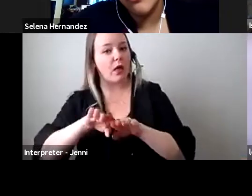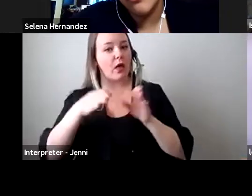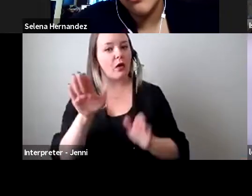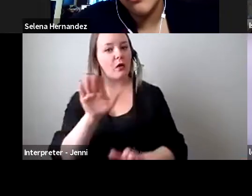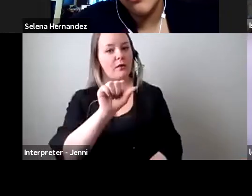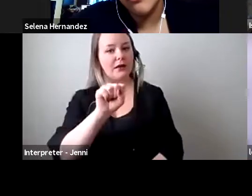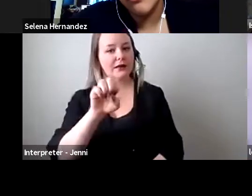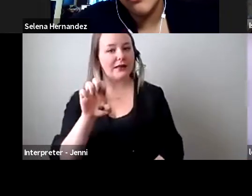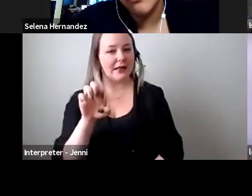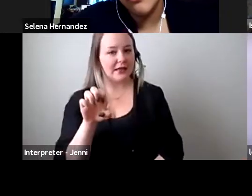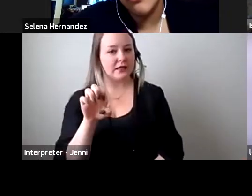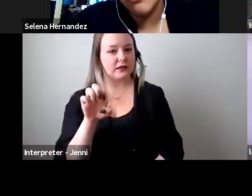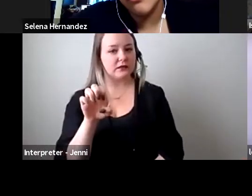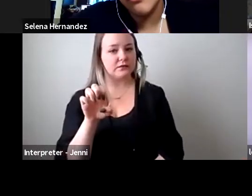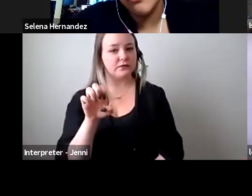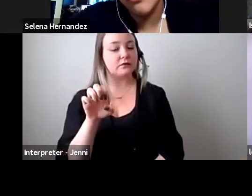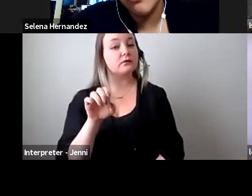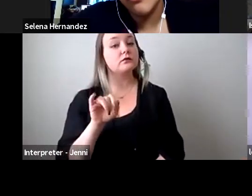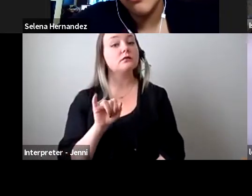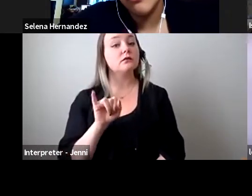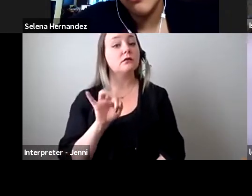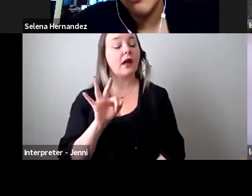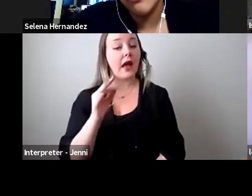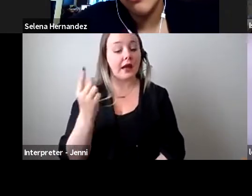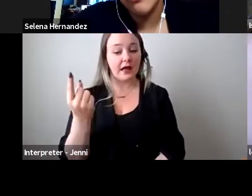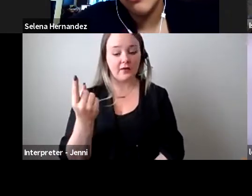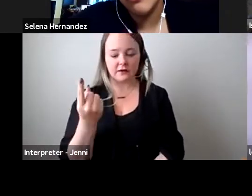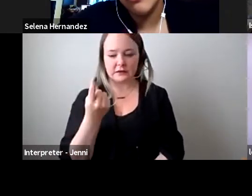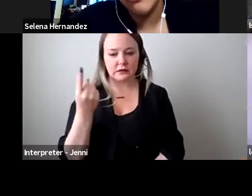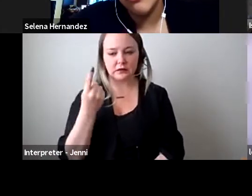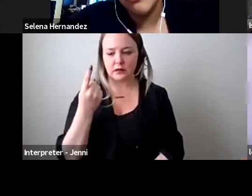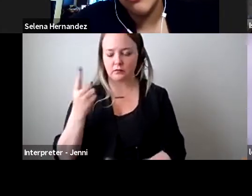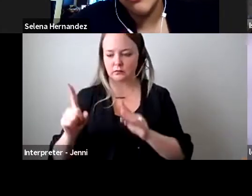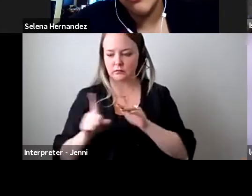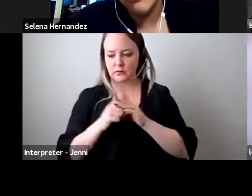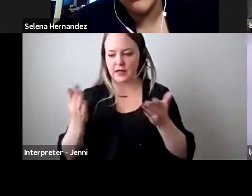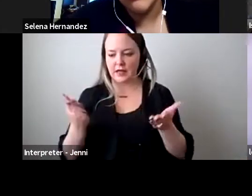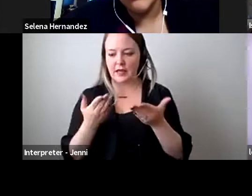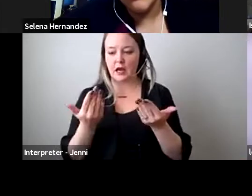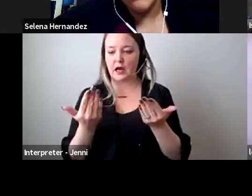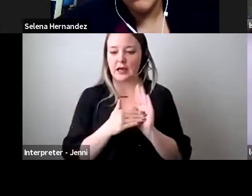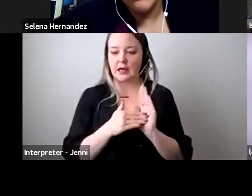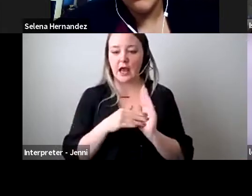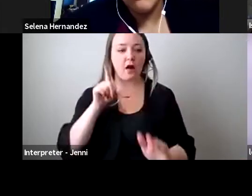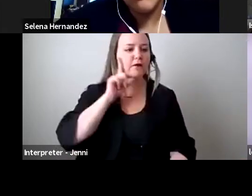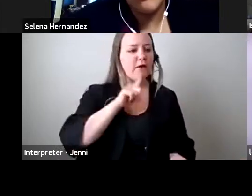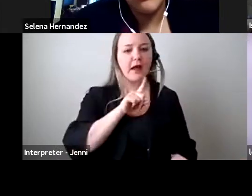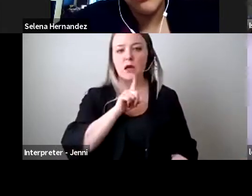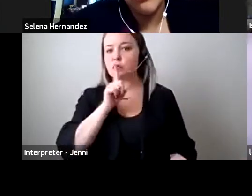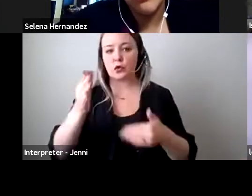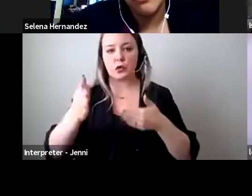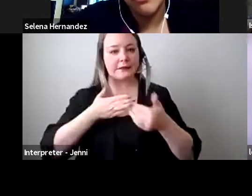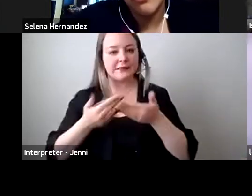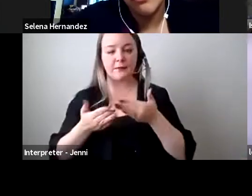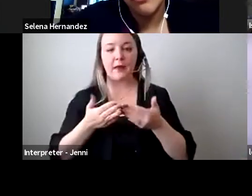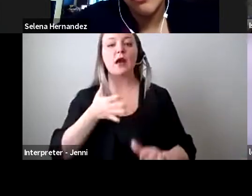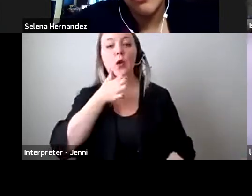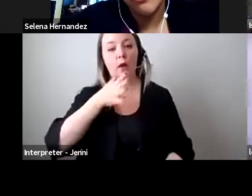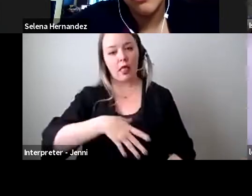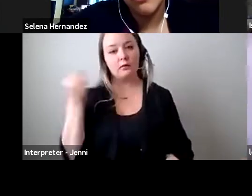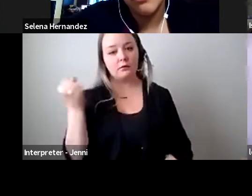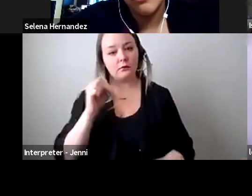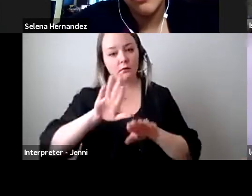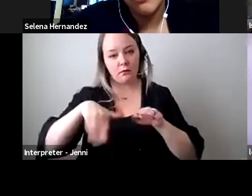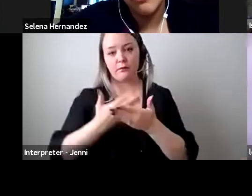if anything come through us again, regardless if it's false or not, we're taking your children."